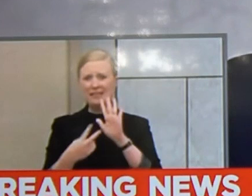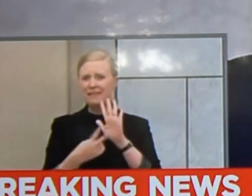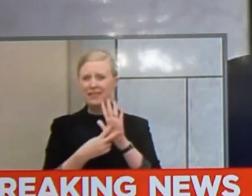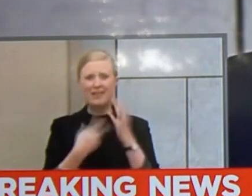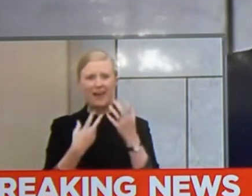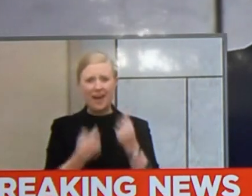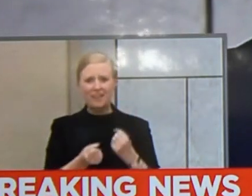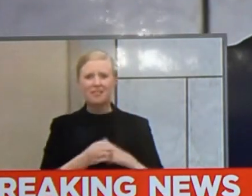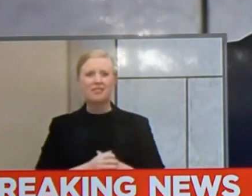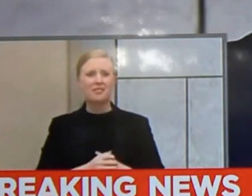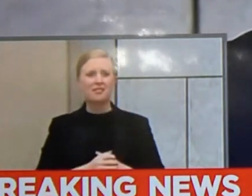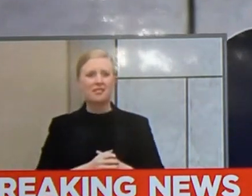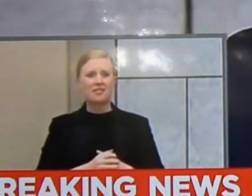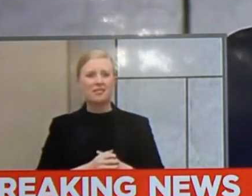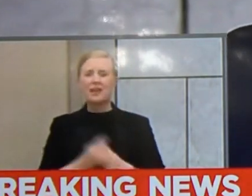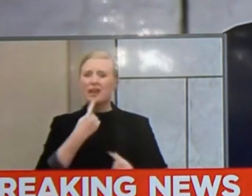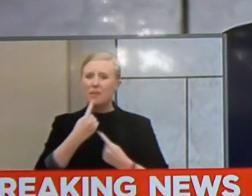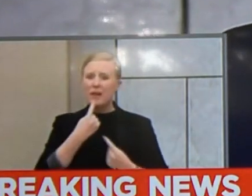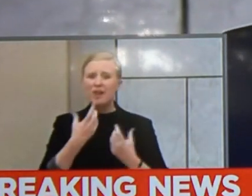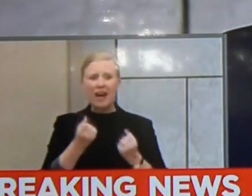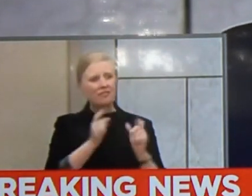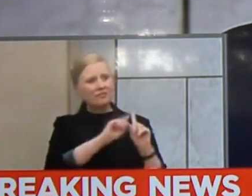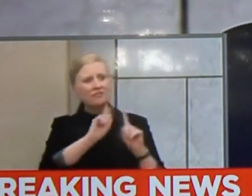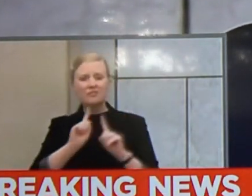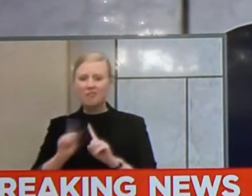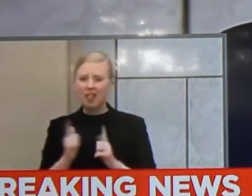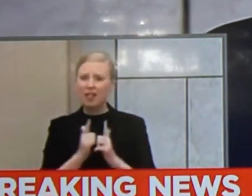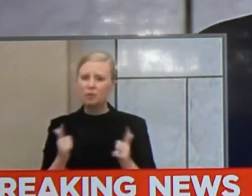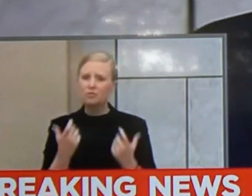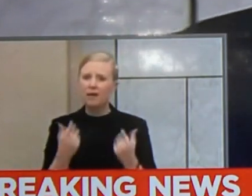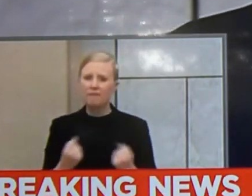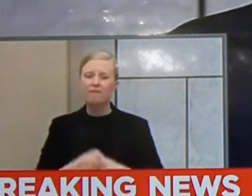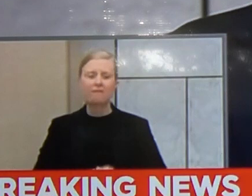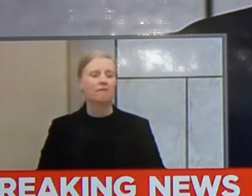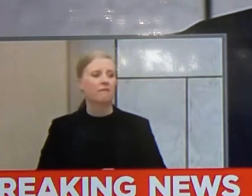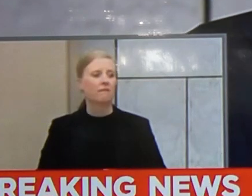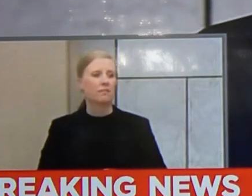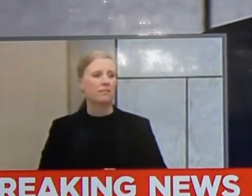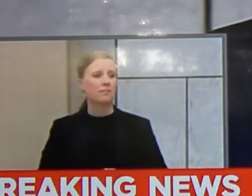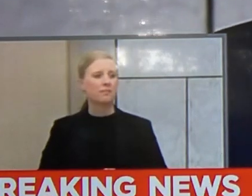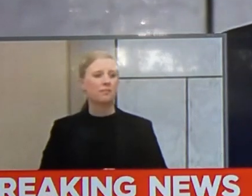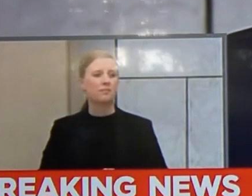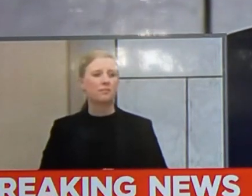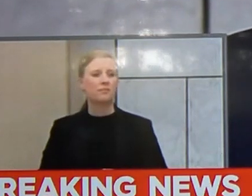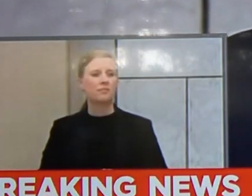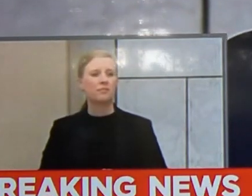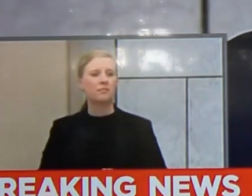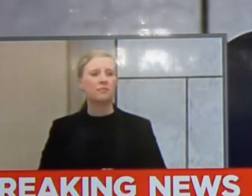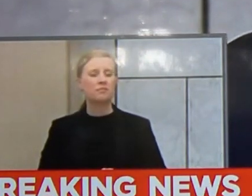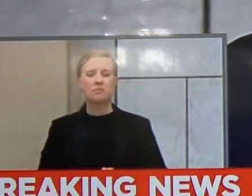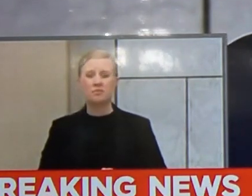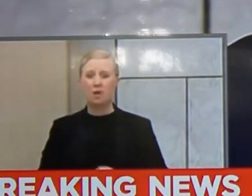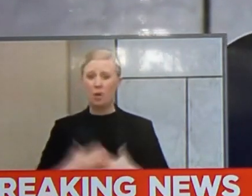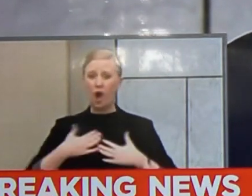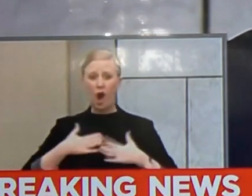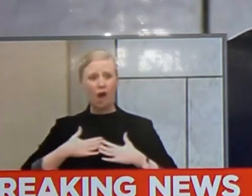a languages component to it, which has been rolled out around the country as well. And even in my own communications, whether it's WeChat or other